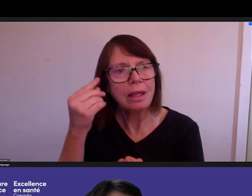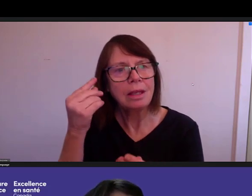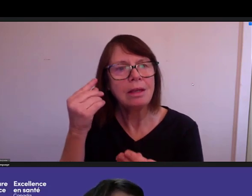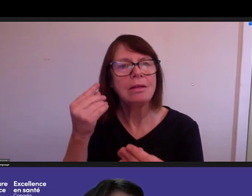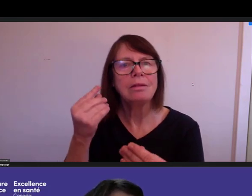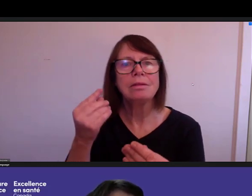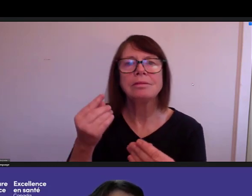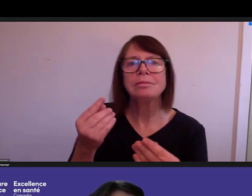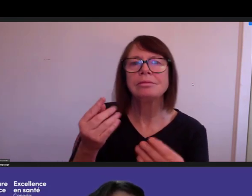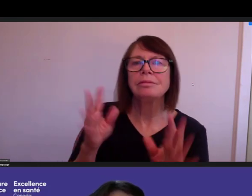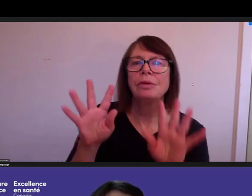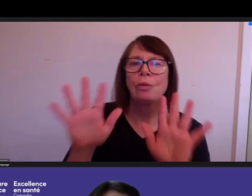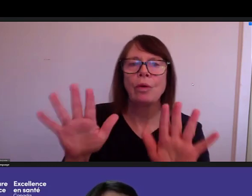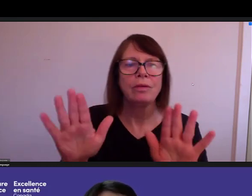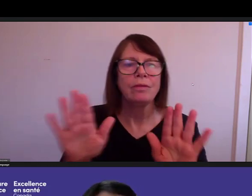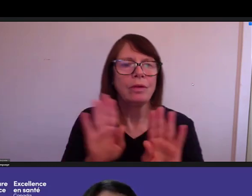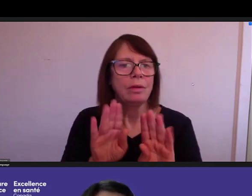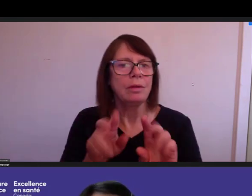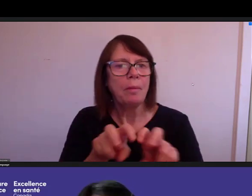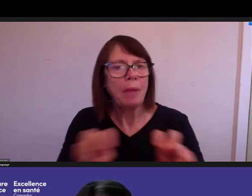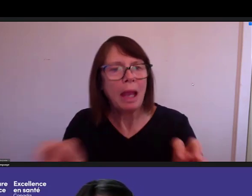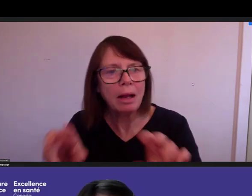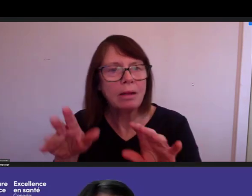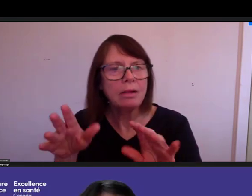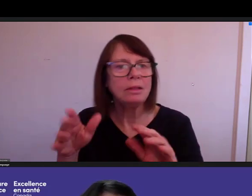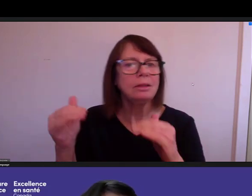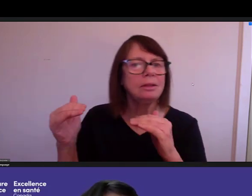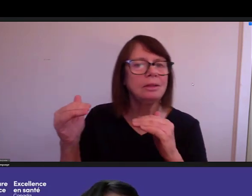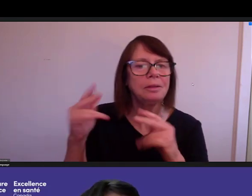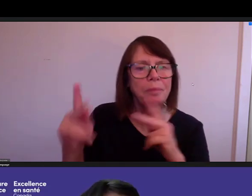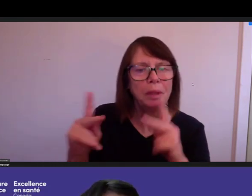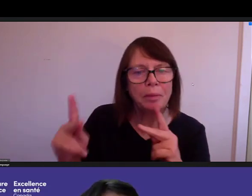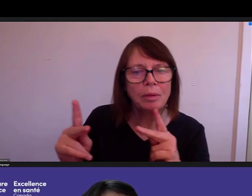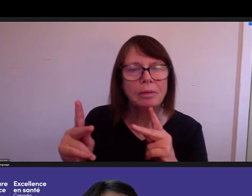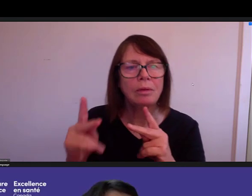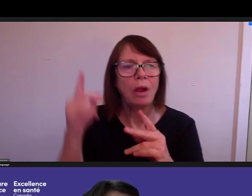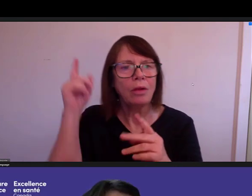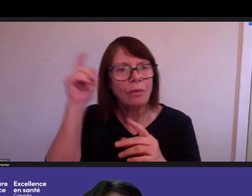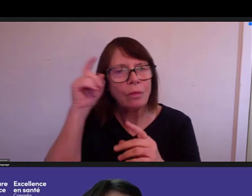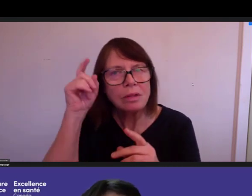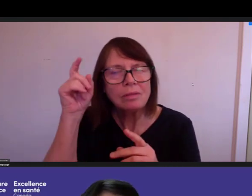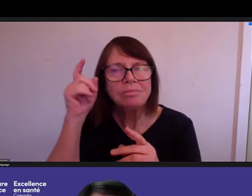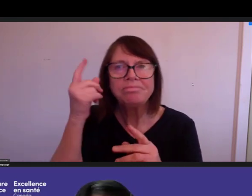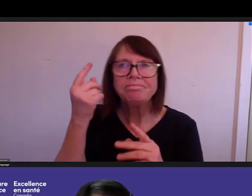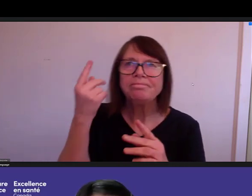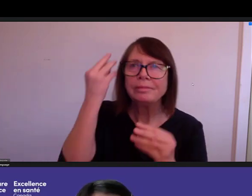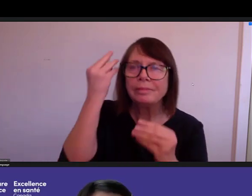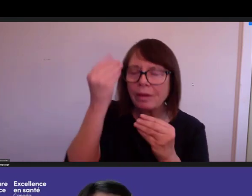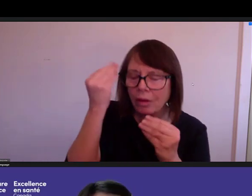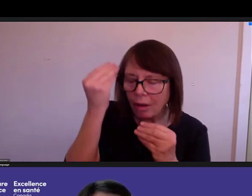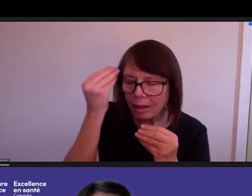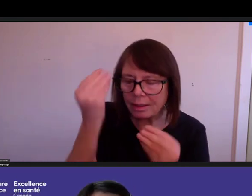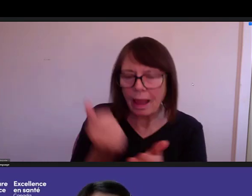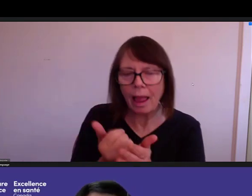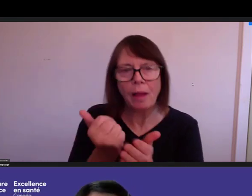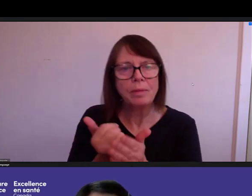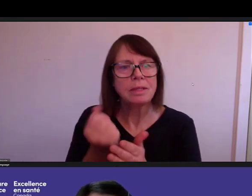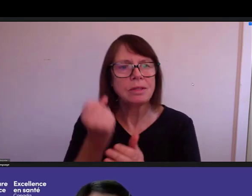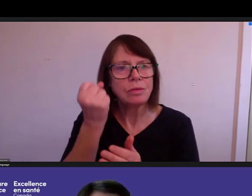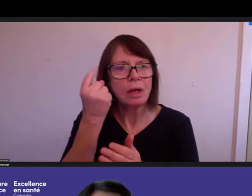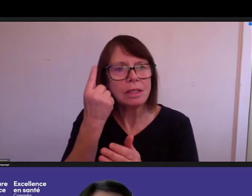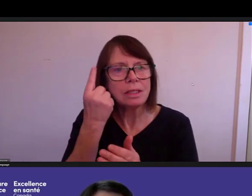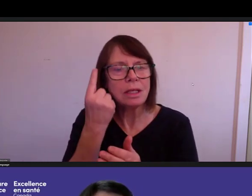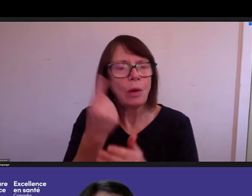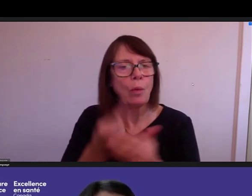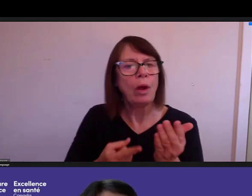today's session and for all of your wisdom and for your insights in helping us to understand what it means to bring